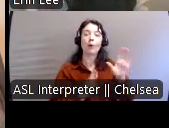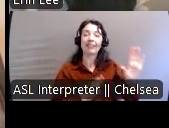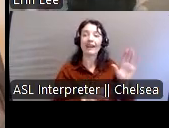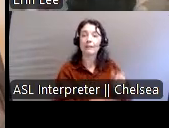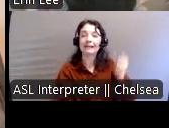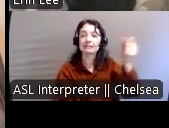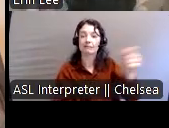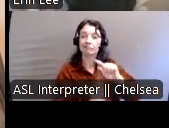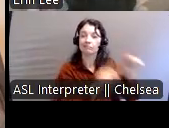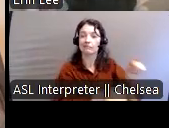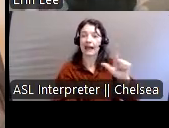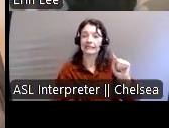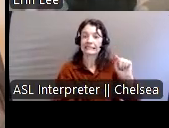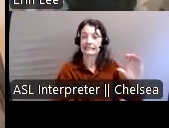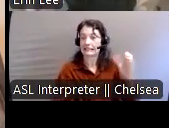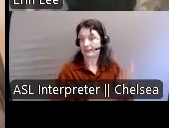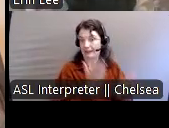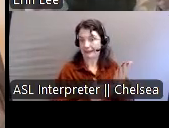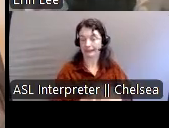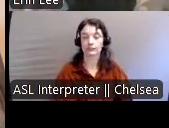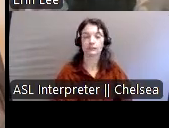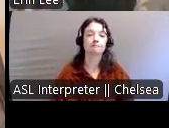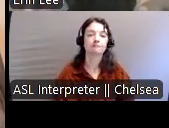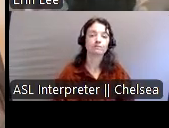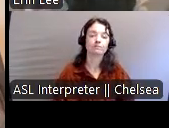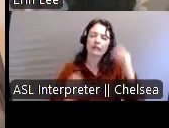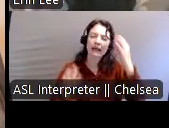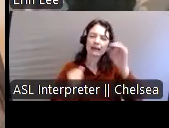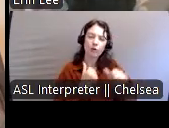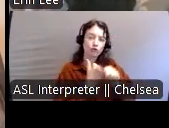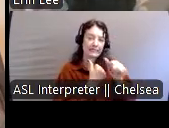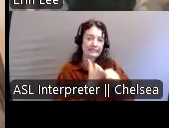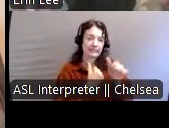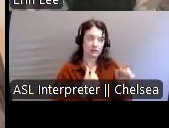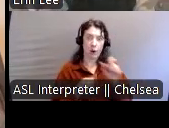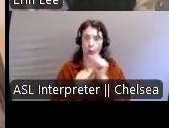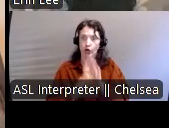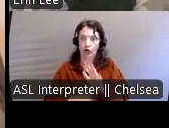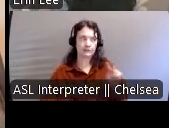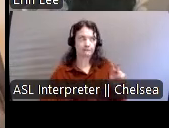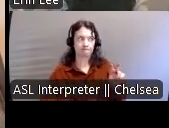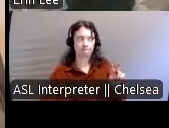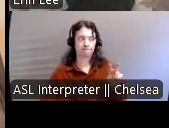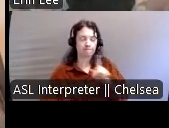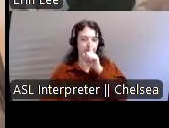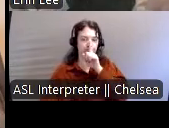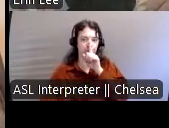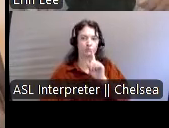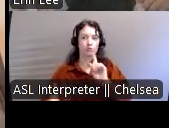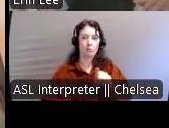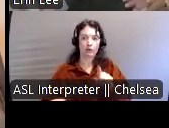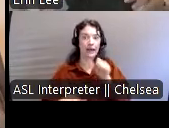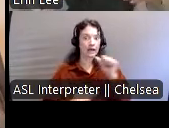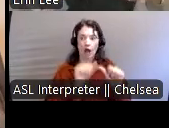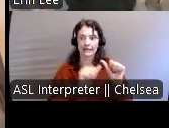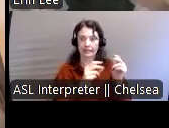and a facility. So really thinking about the risk that that creates for people when we don't assess violence in